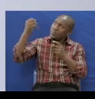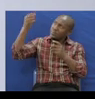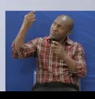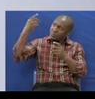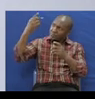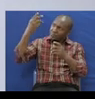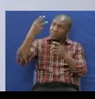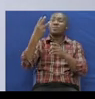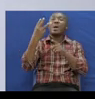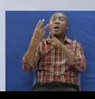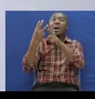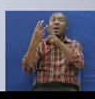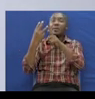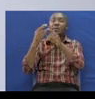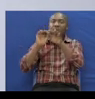farthest planet